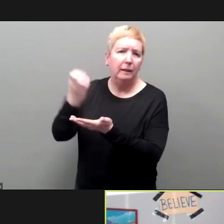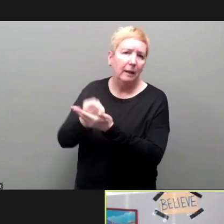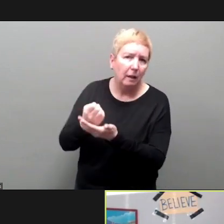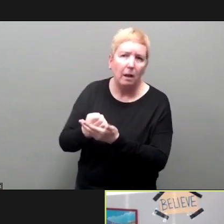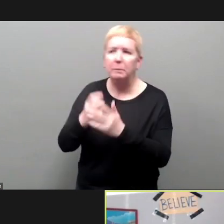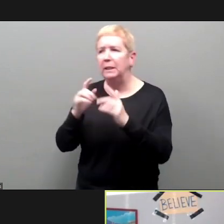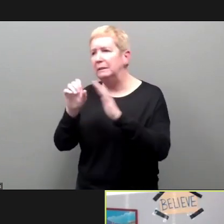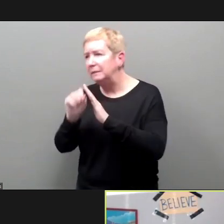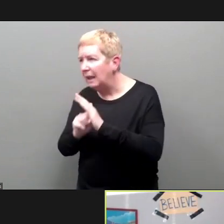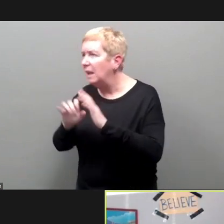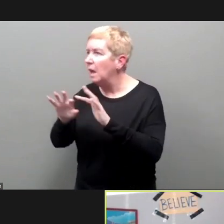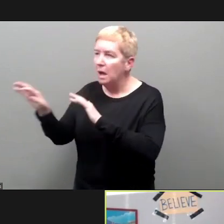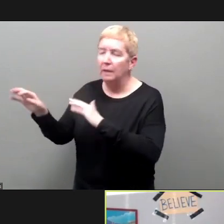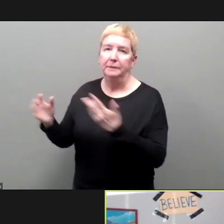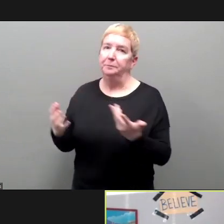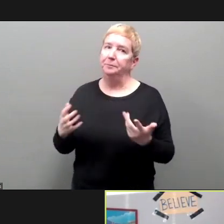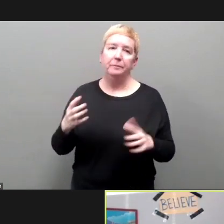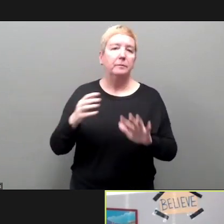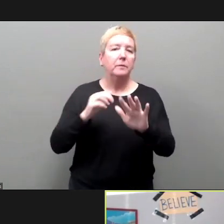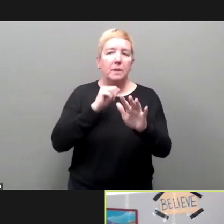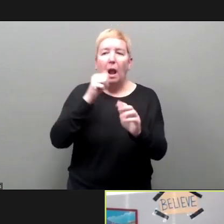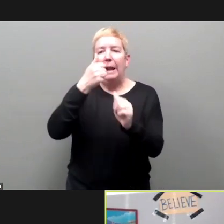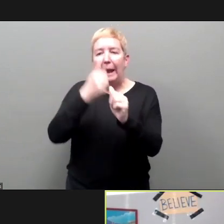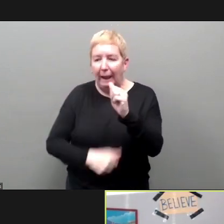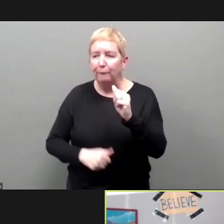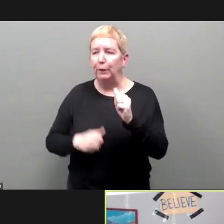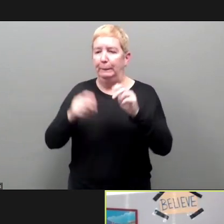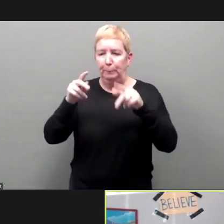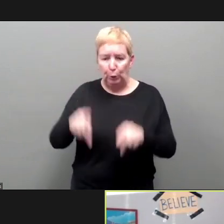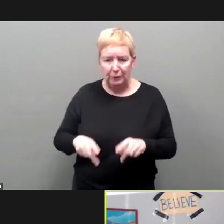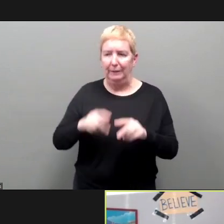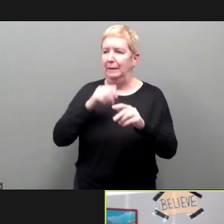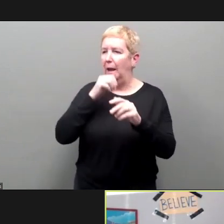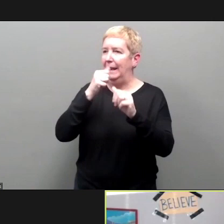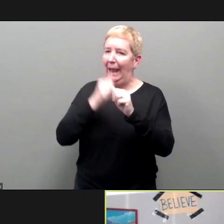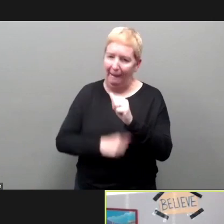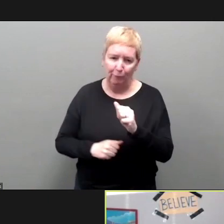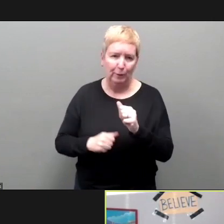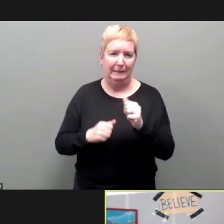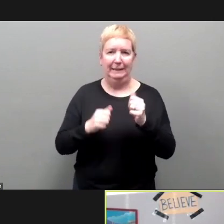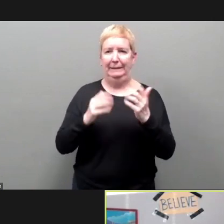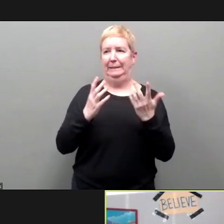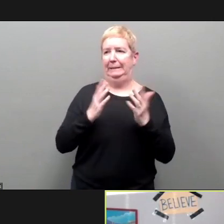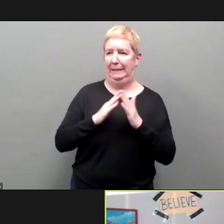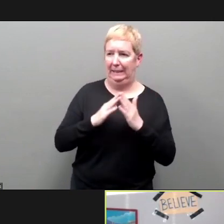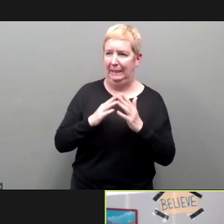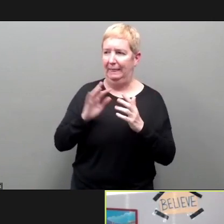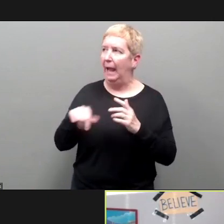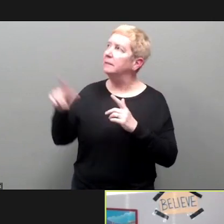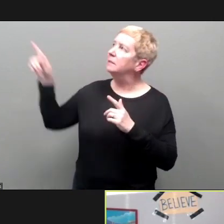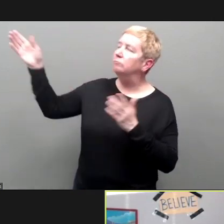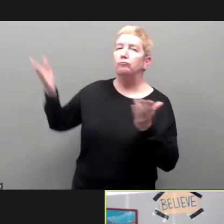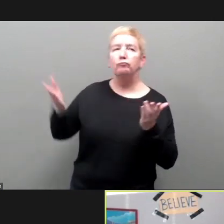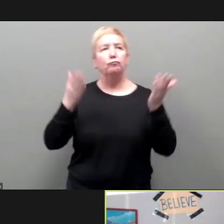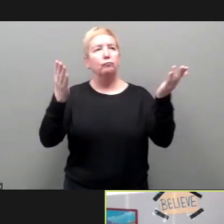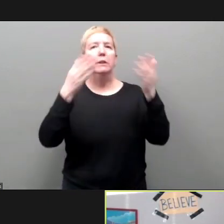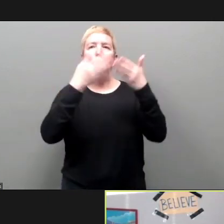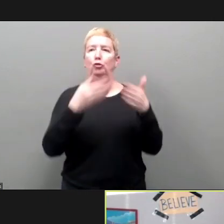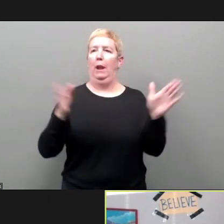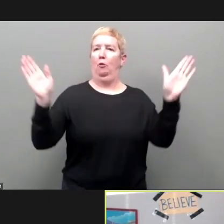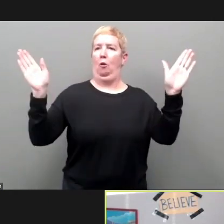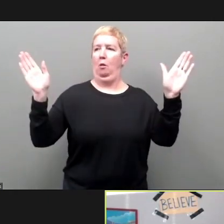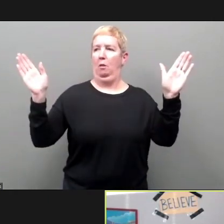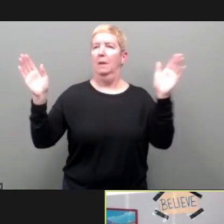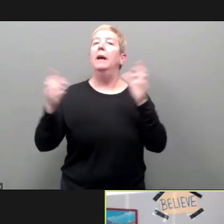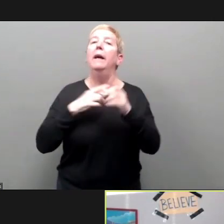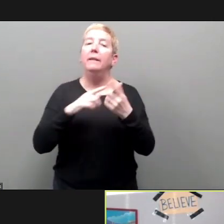every single person and every single setting, right? This is a guidance for the general population. The public education department is